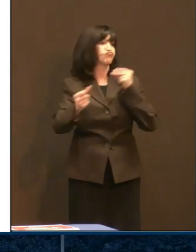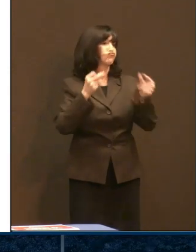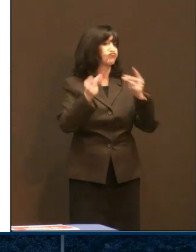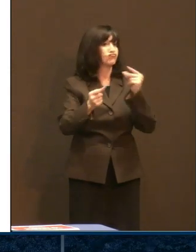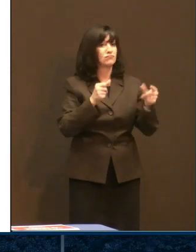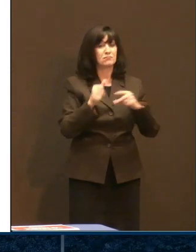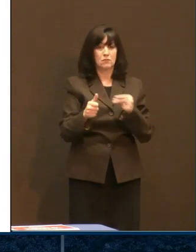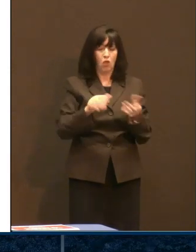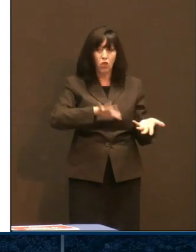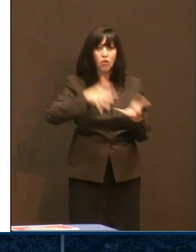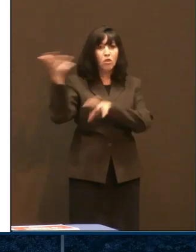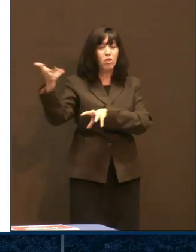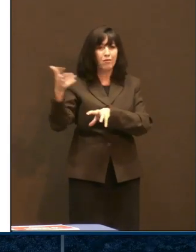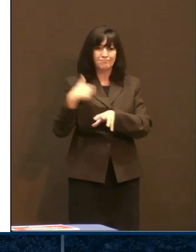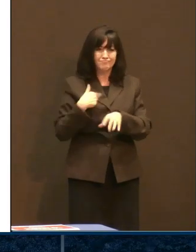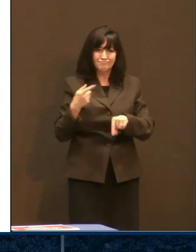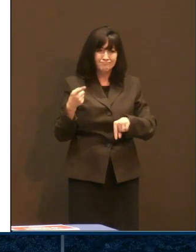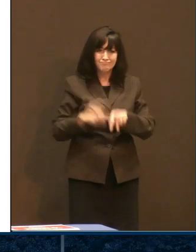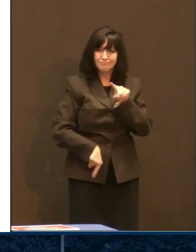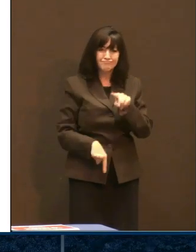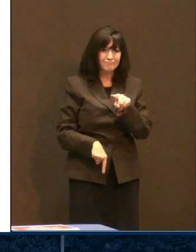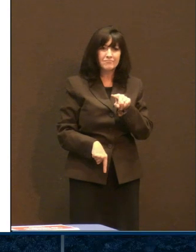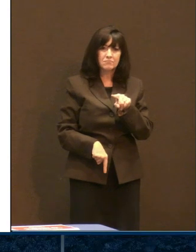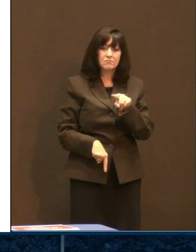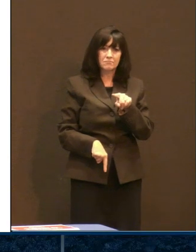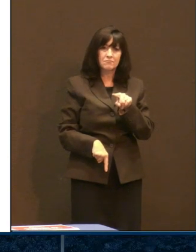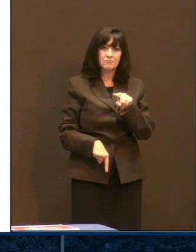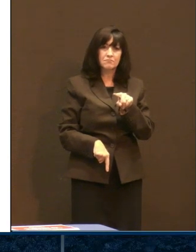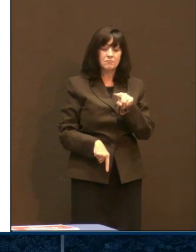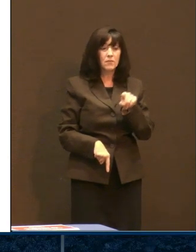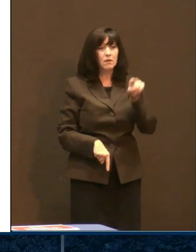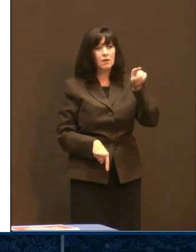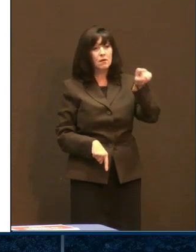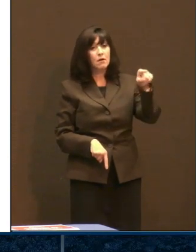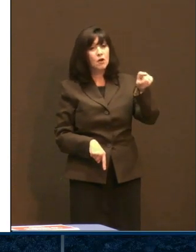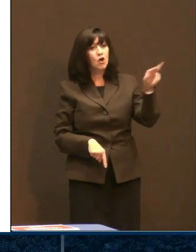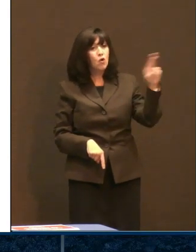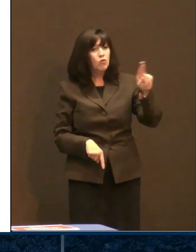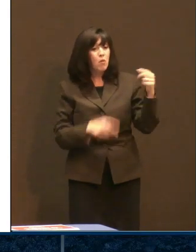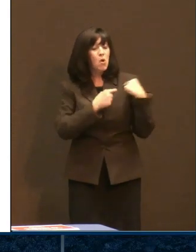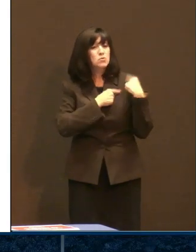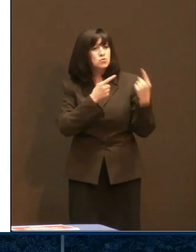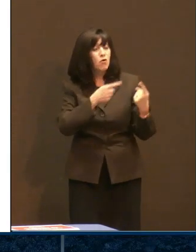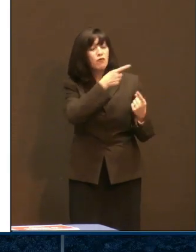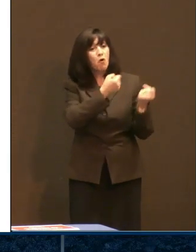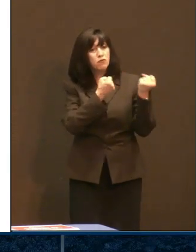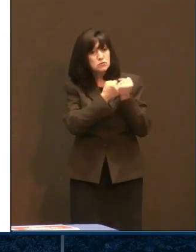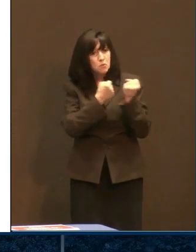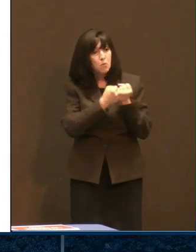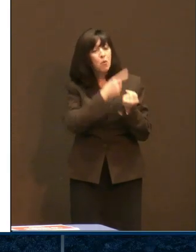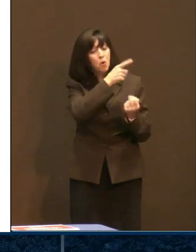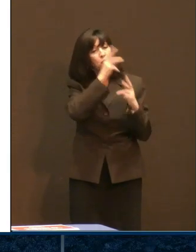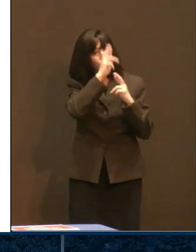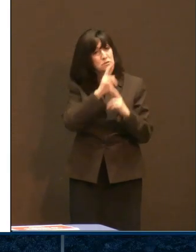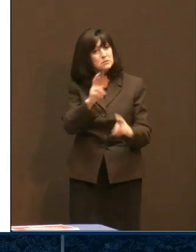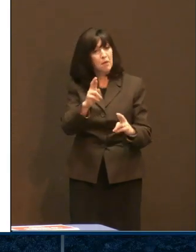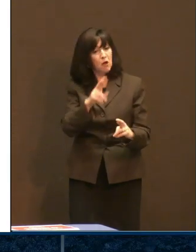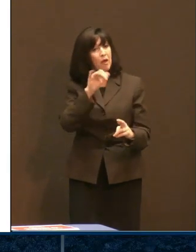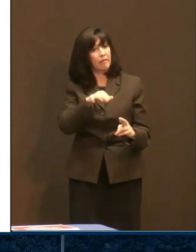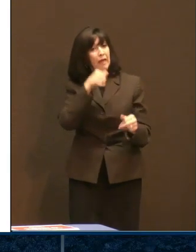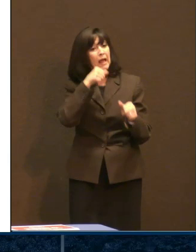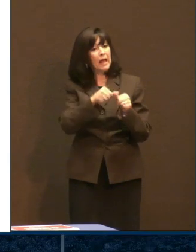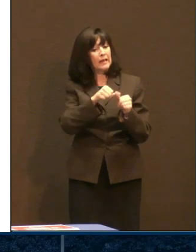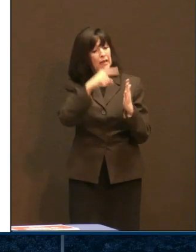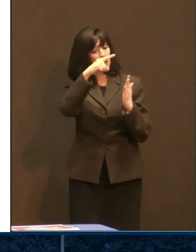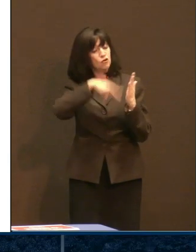example. And they've supported what we've been doing. They've been respectful. I thought their letter was respectful. I